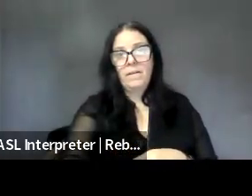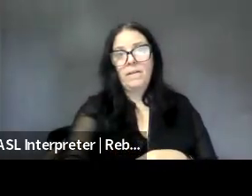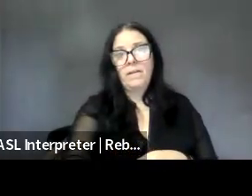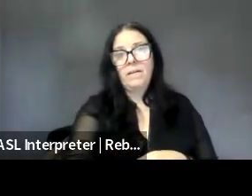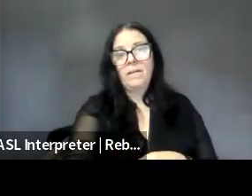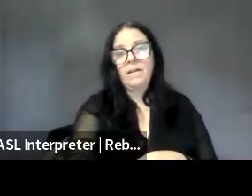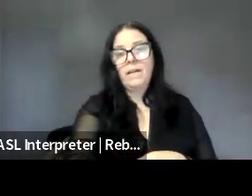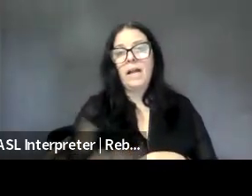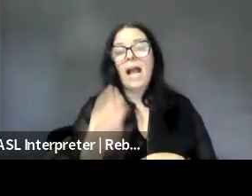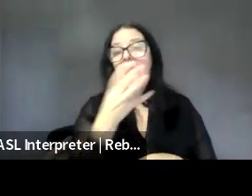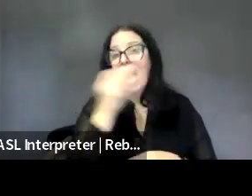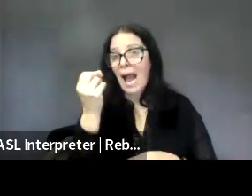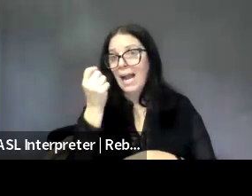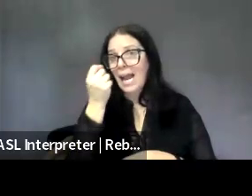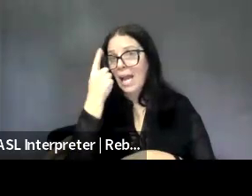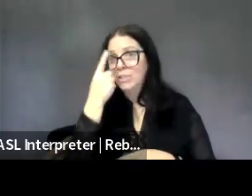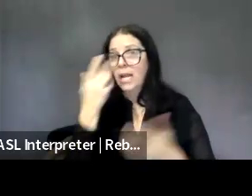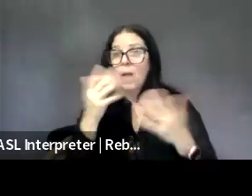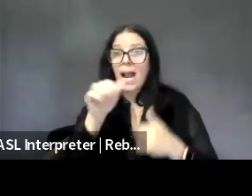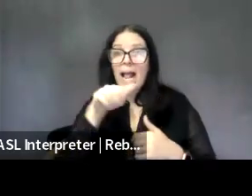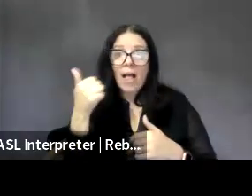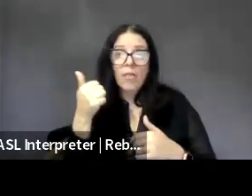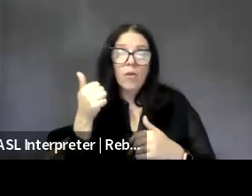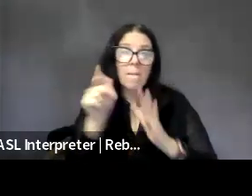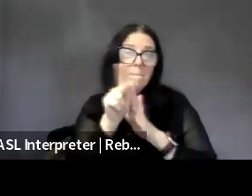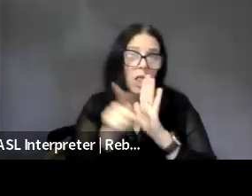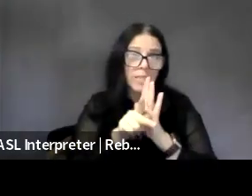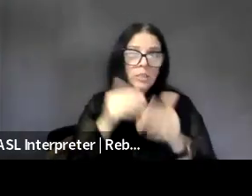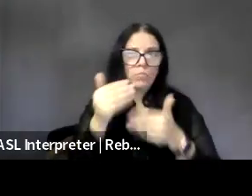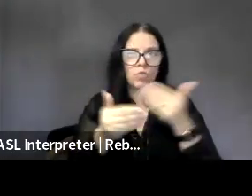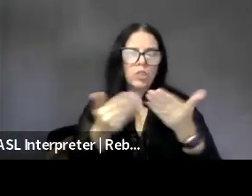and procedures that might be necessary to